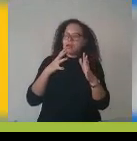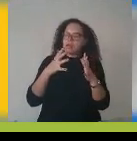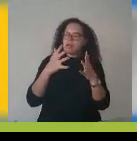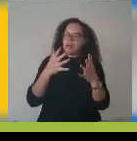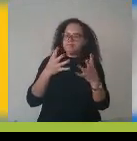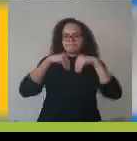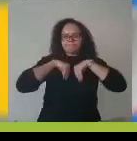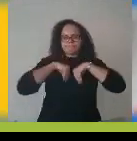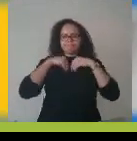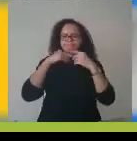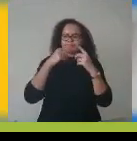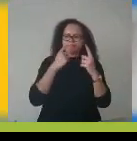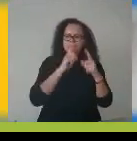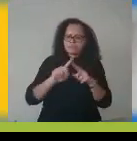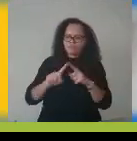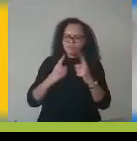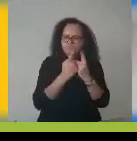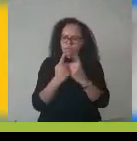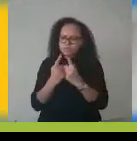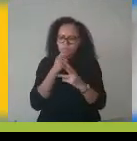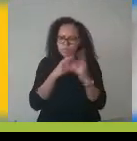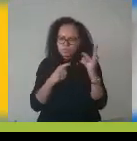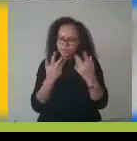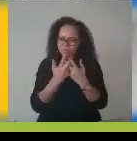they are right now making an impact